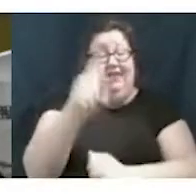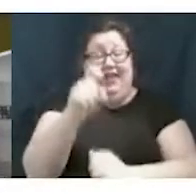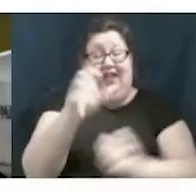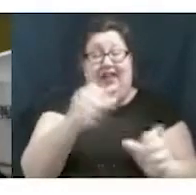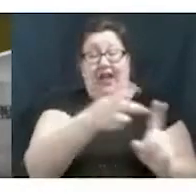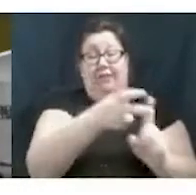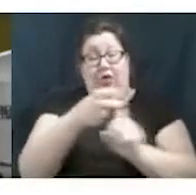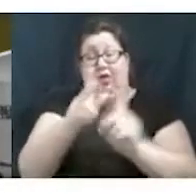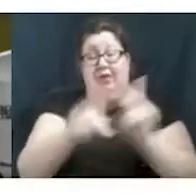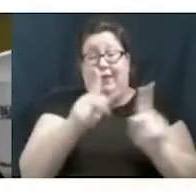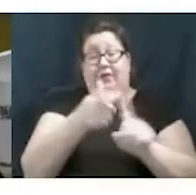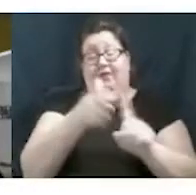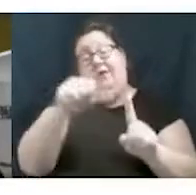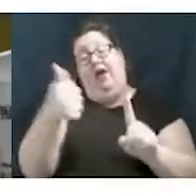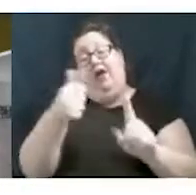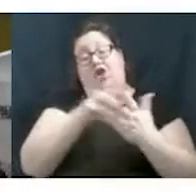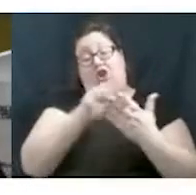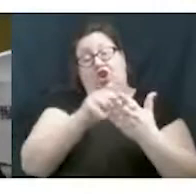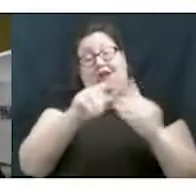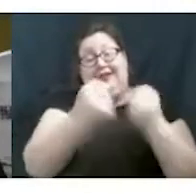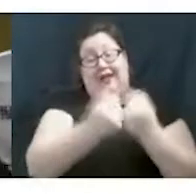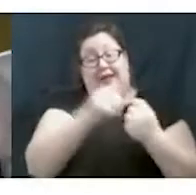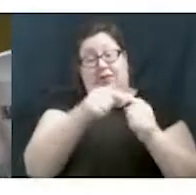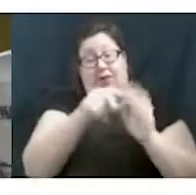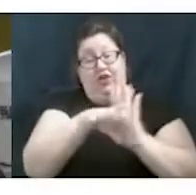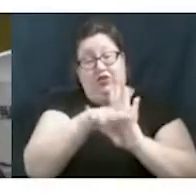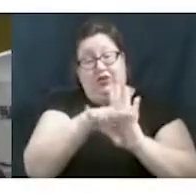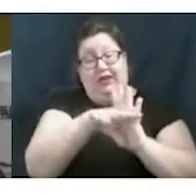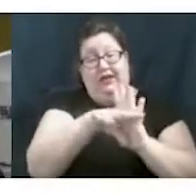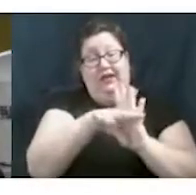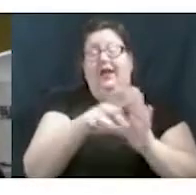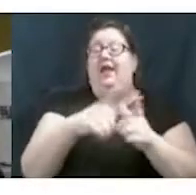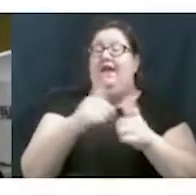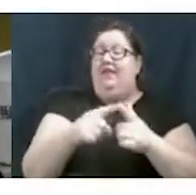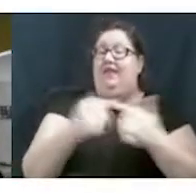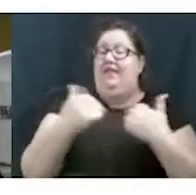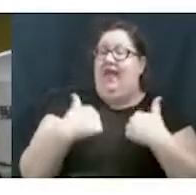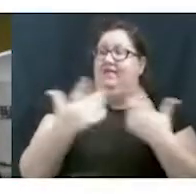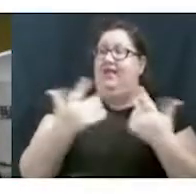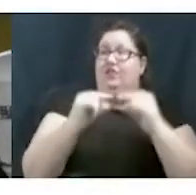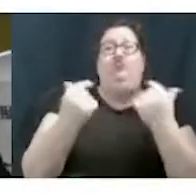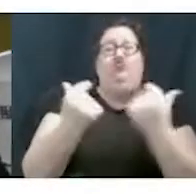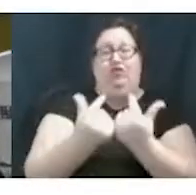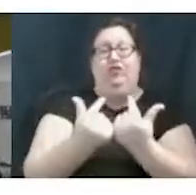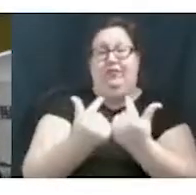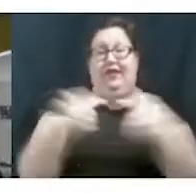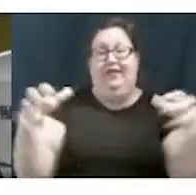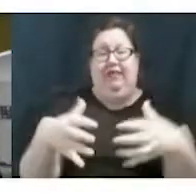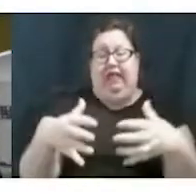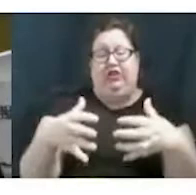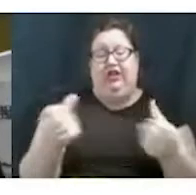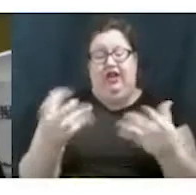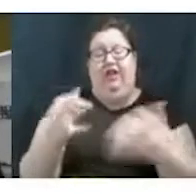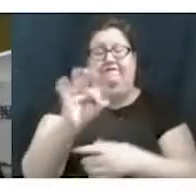teams when they're shooting. And then, so therefore they have this group of this collection of footage, and